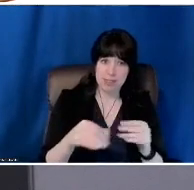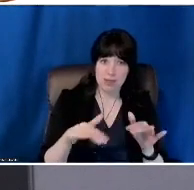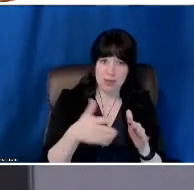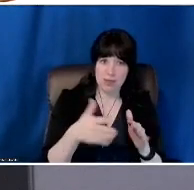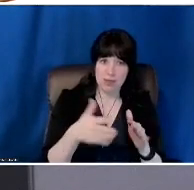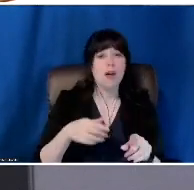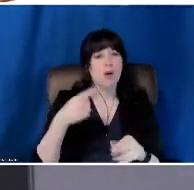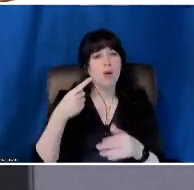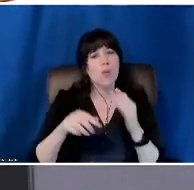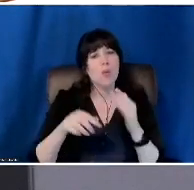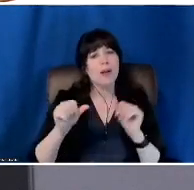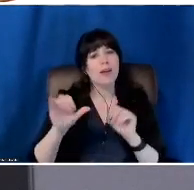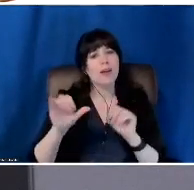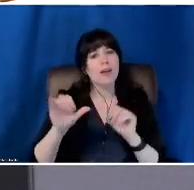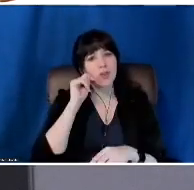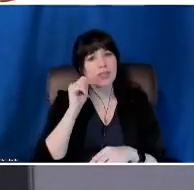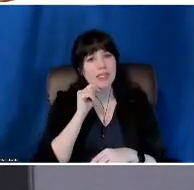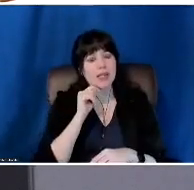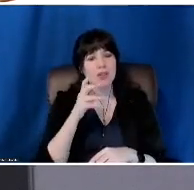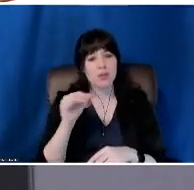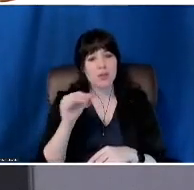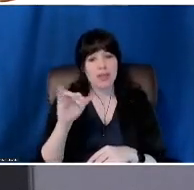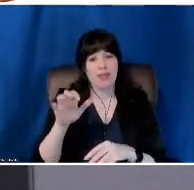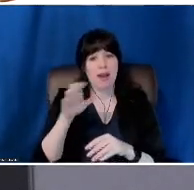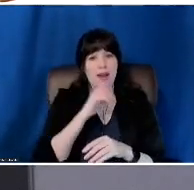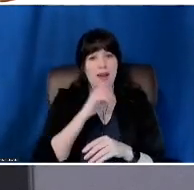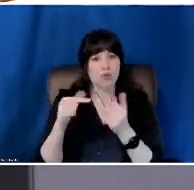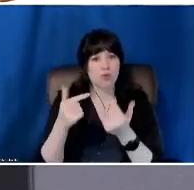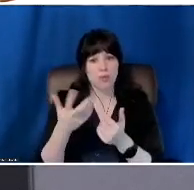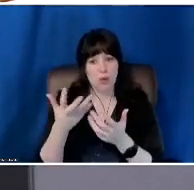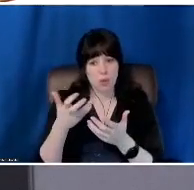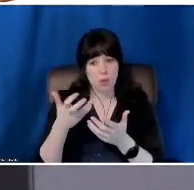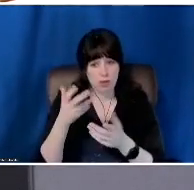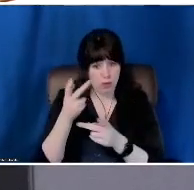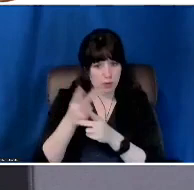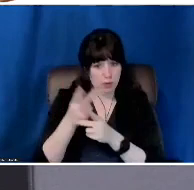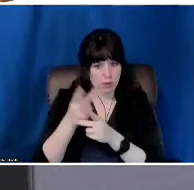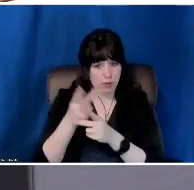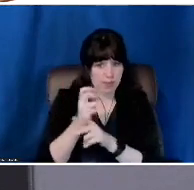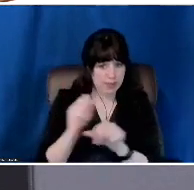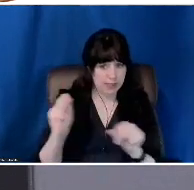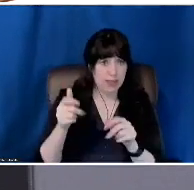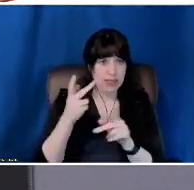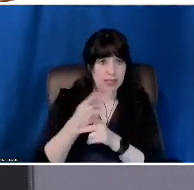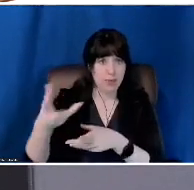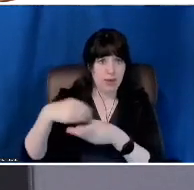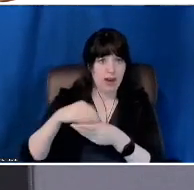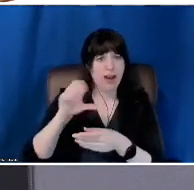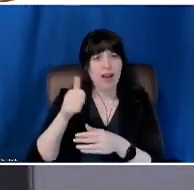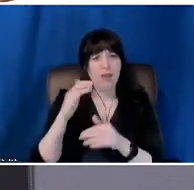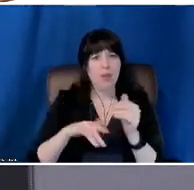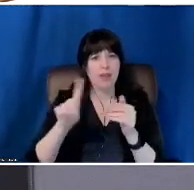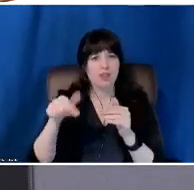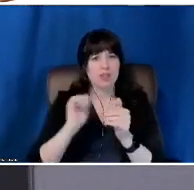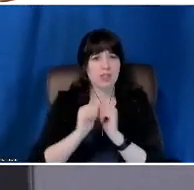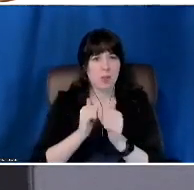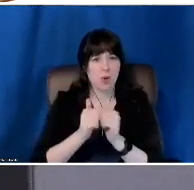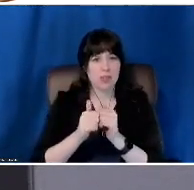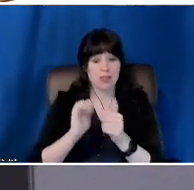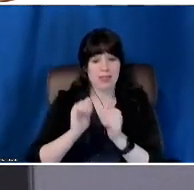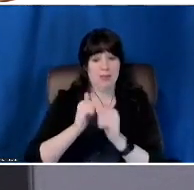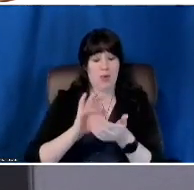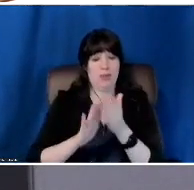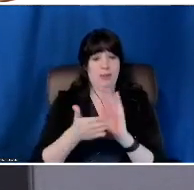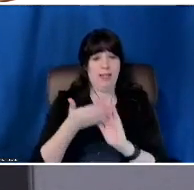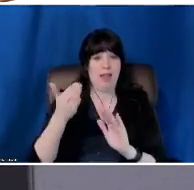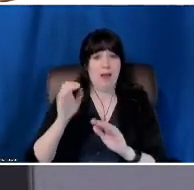that age group that we need to keep safe and engaged, other than just sports? Because sports become really an elite thing really mm-hmm. quickly, you